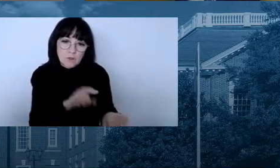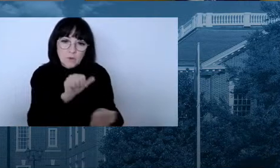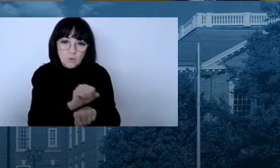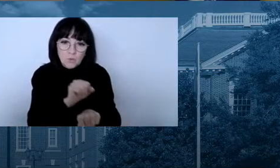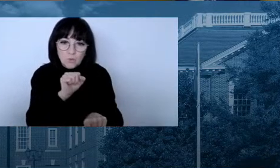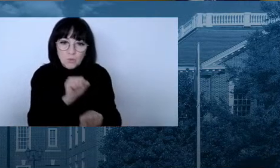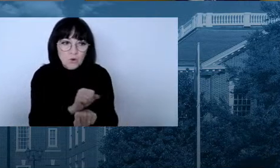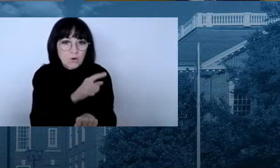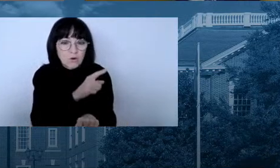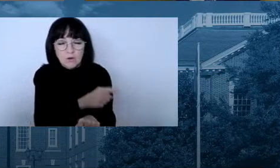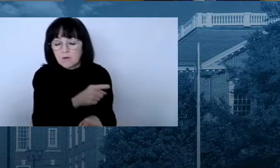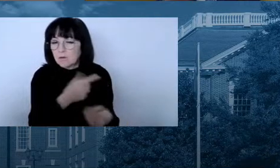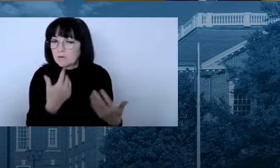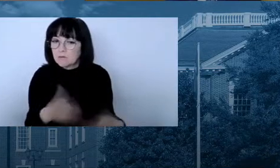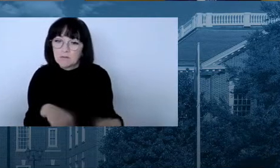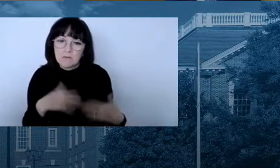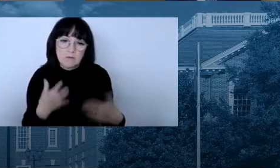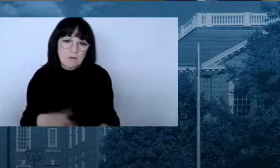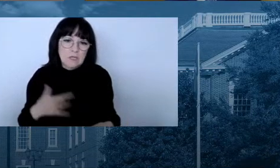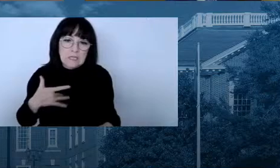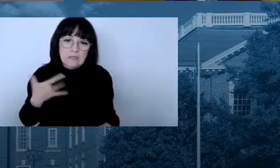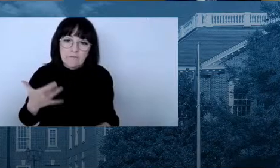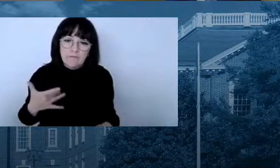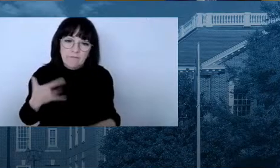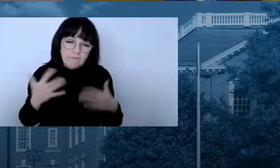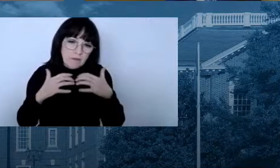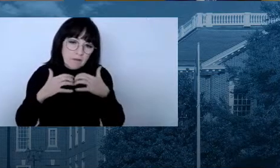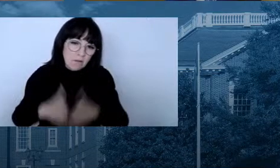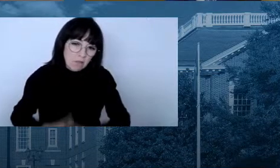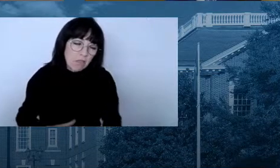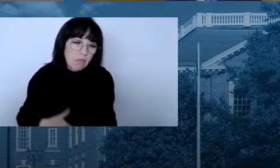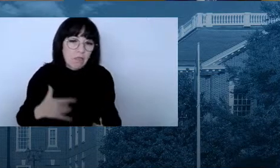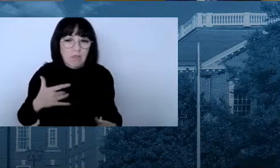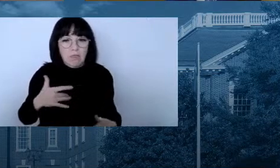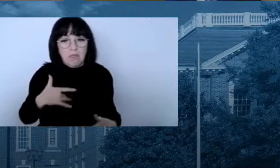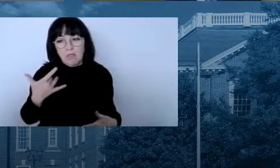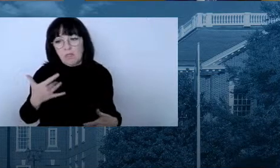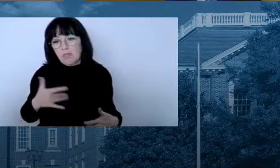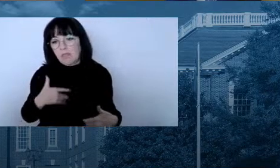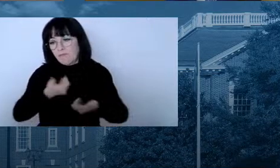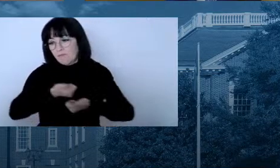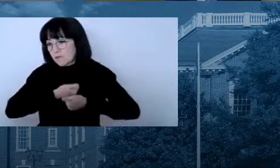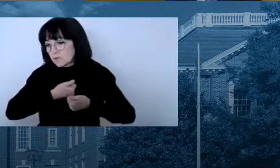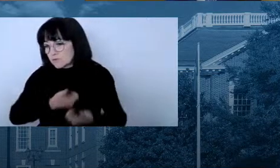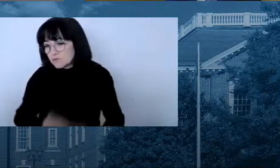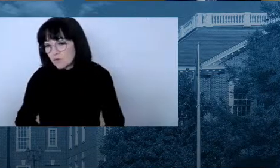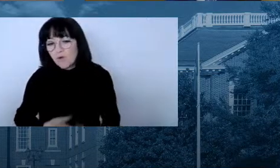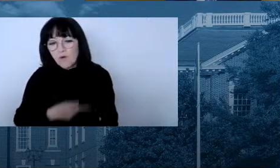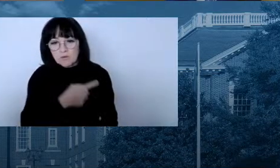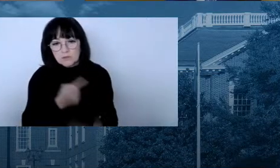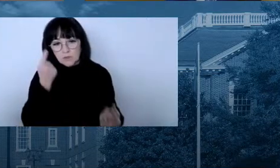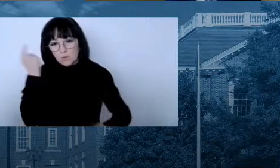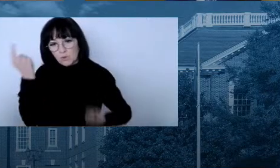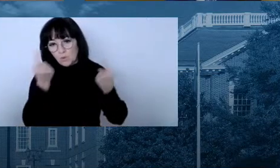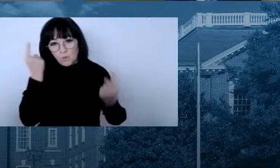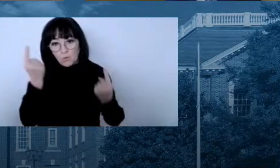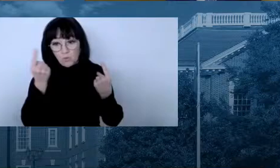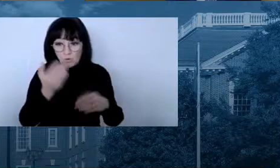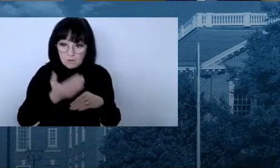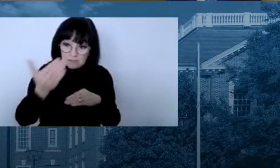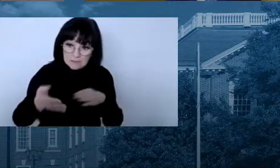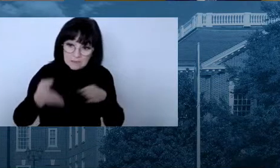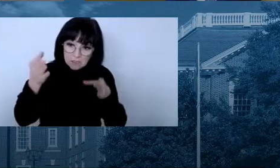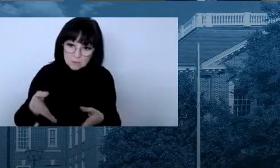going into work every day, exhausted and wondering about the next patient that's coming in, and knowing that